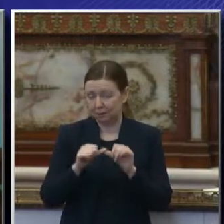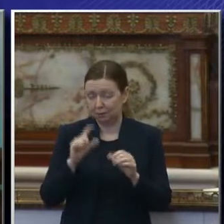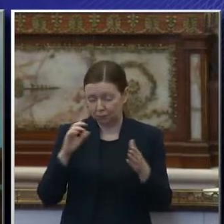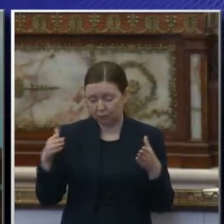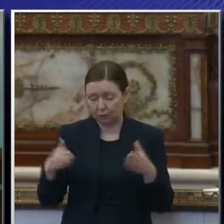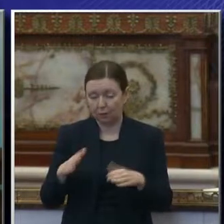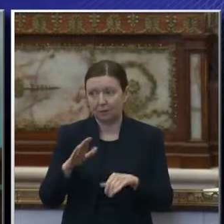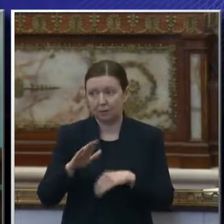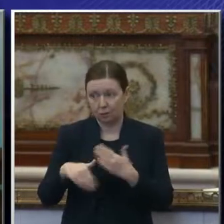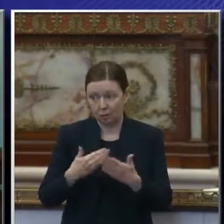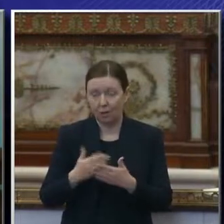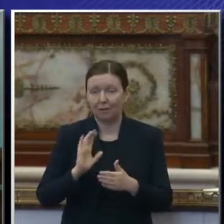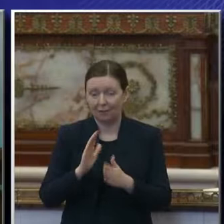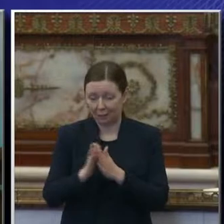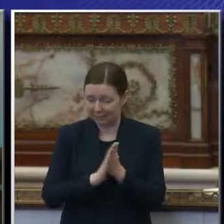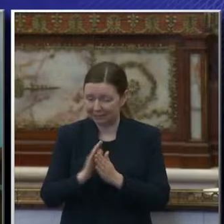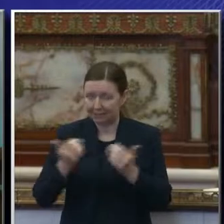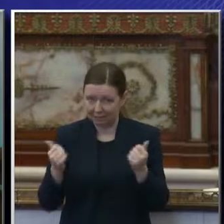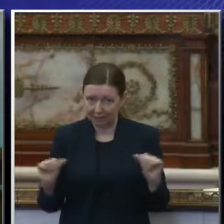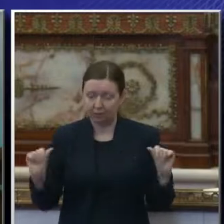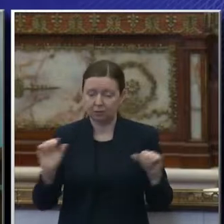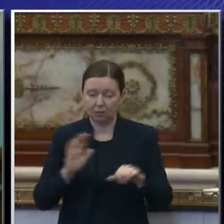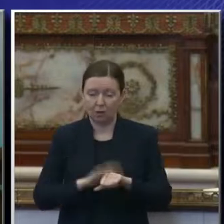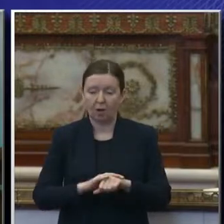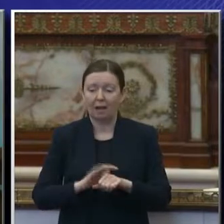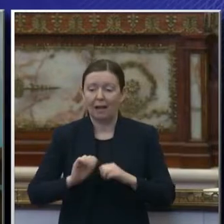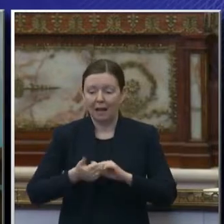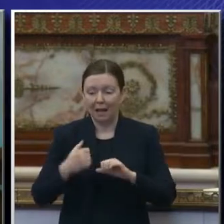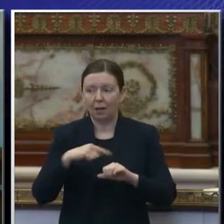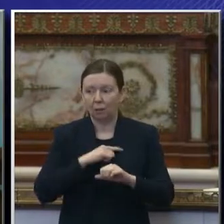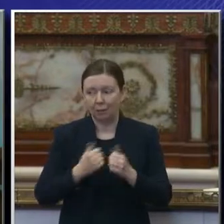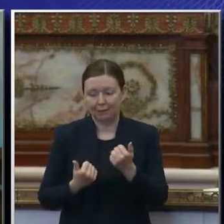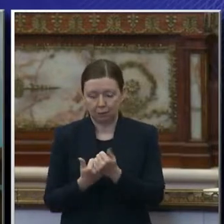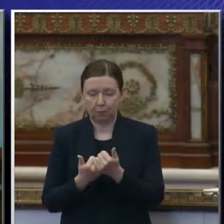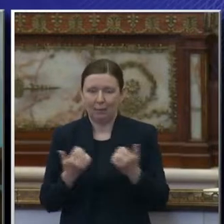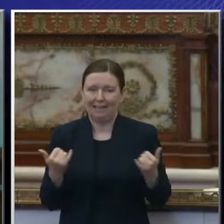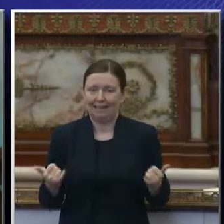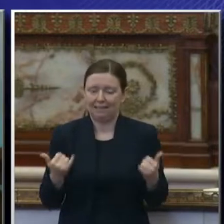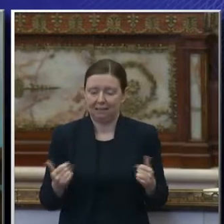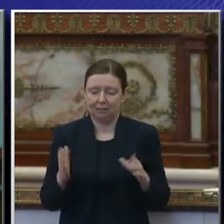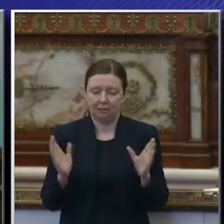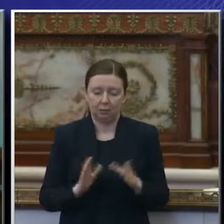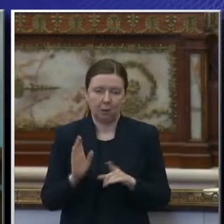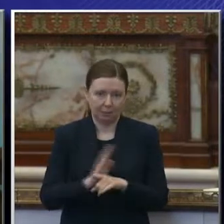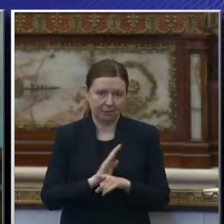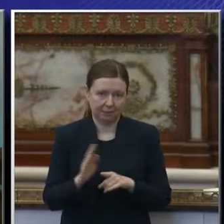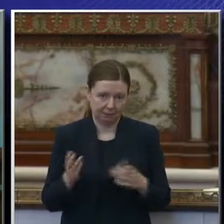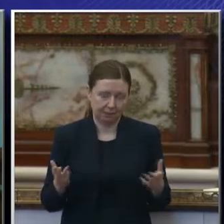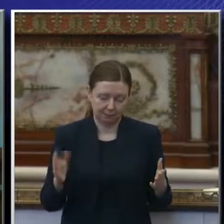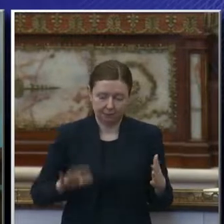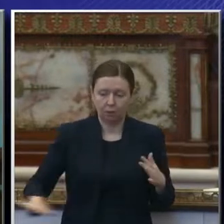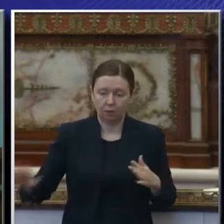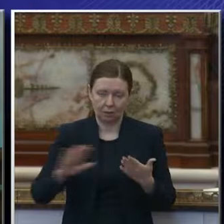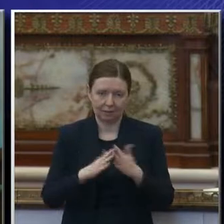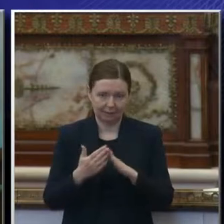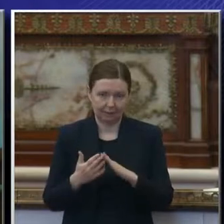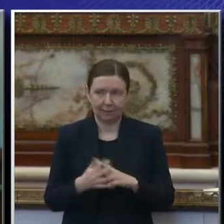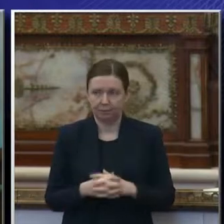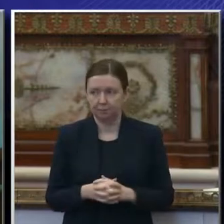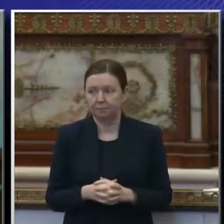focus all of our incentive efforts on how do we sort of support existing small business across the city.